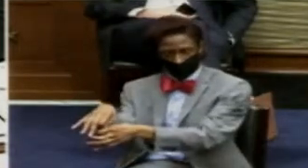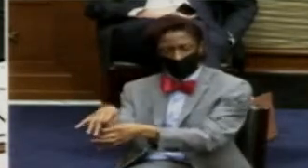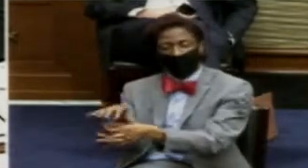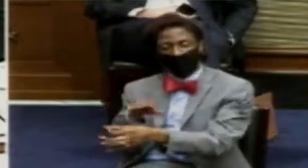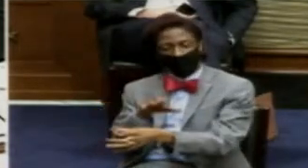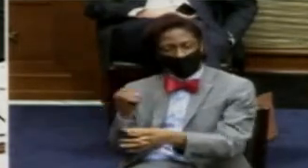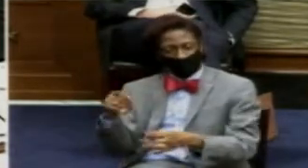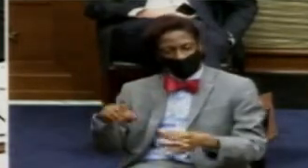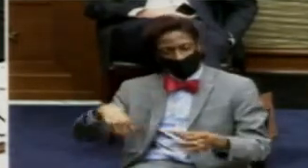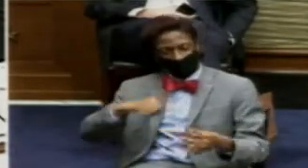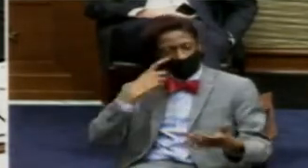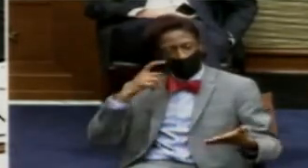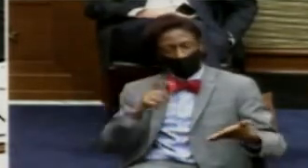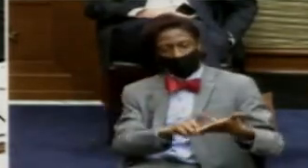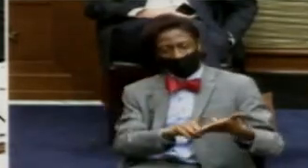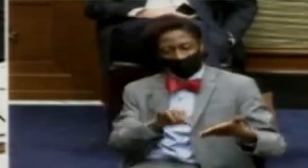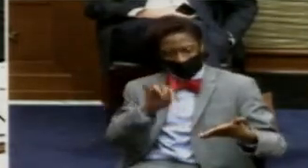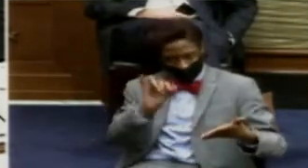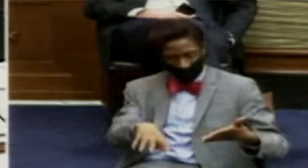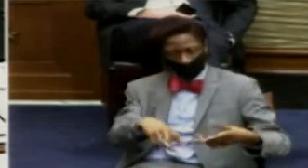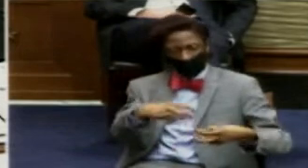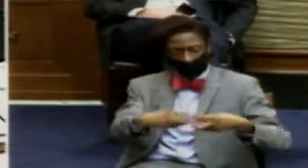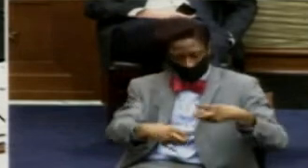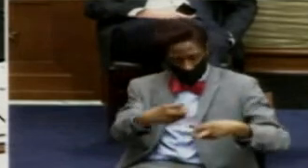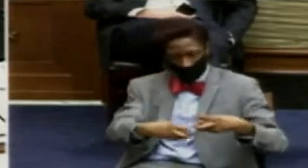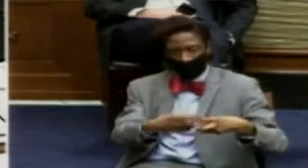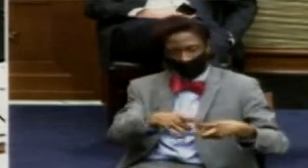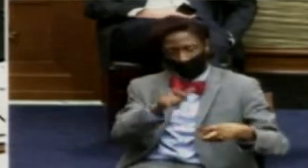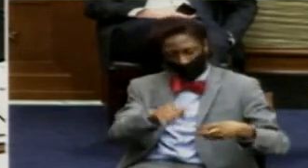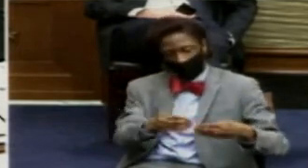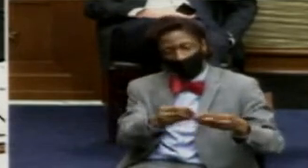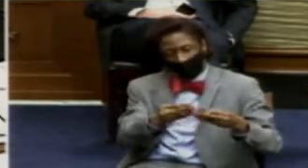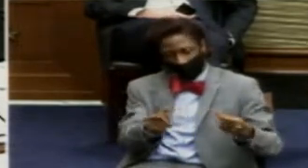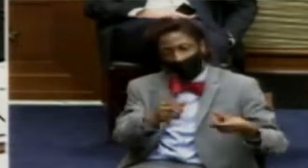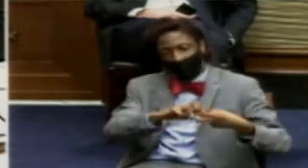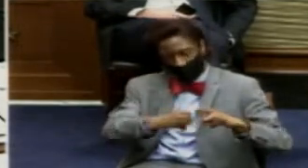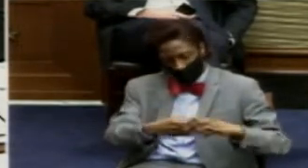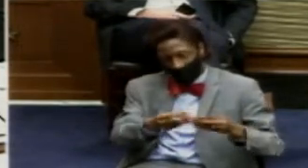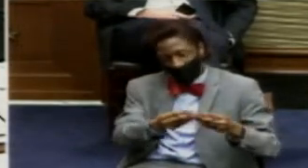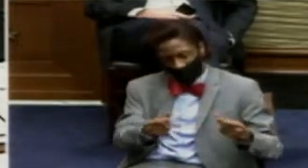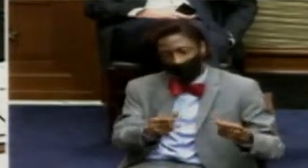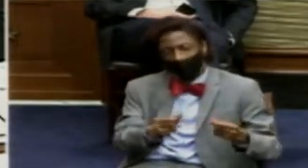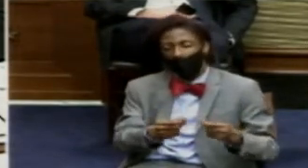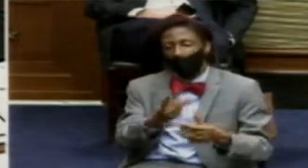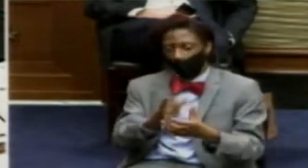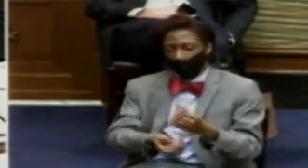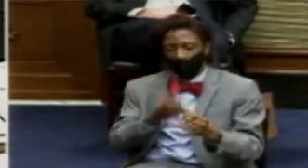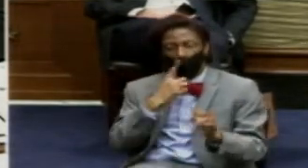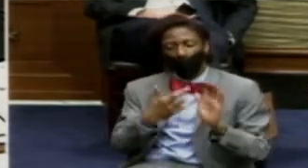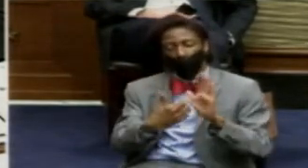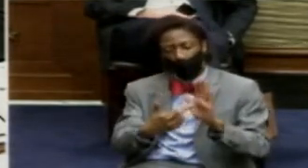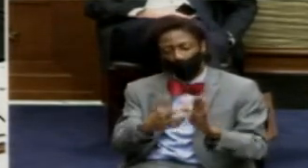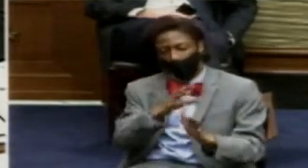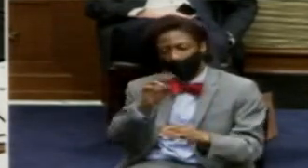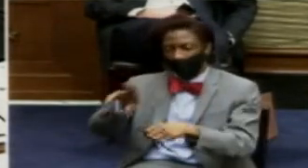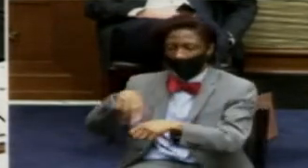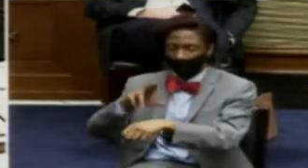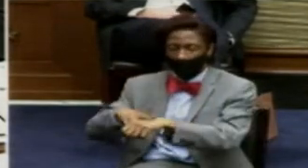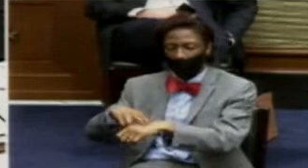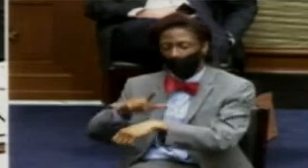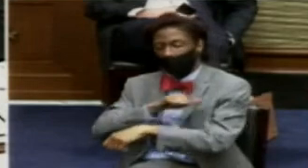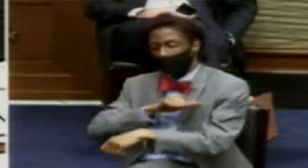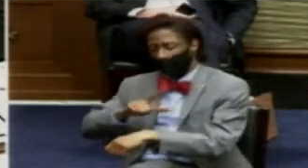they recognized that that was an issue that was going to have to be dealt with, both for representation in the national legislature and